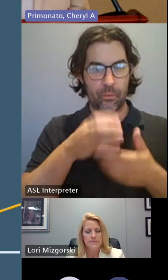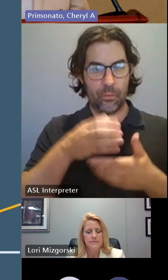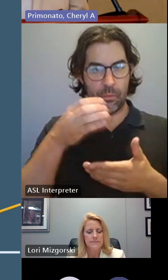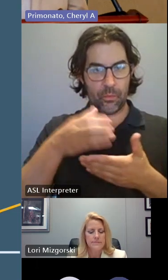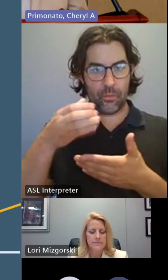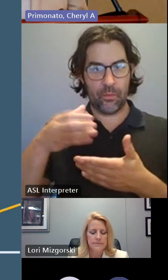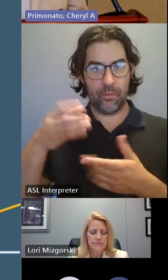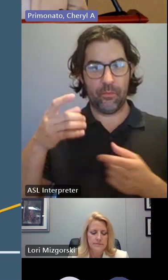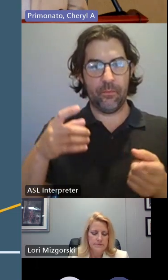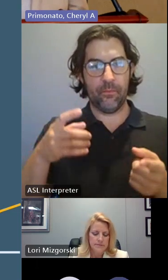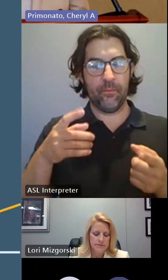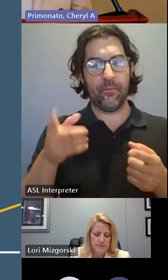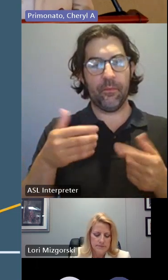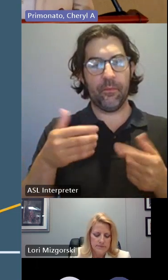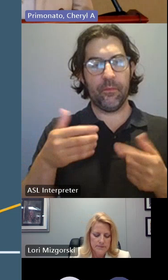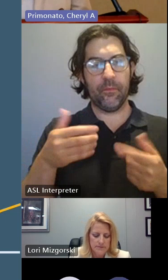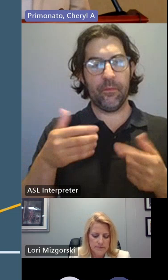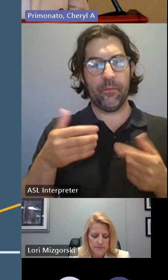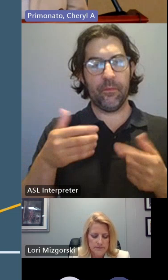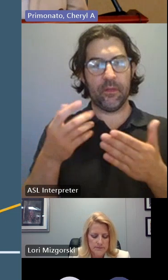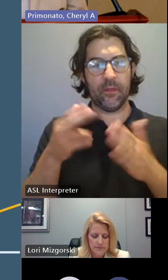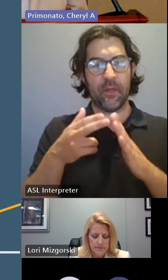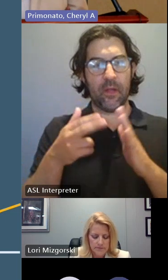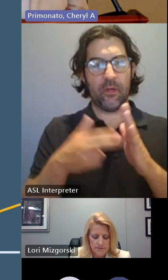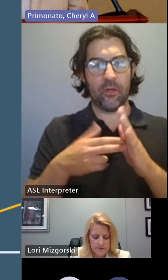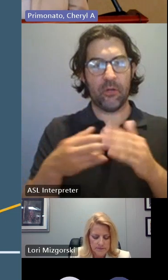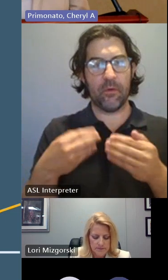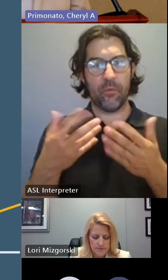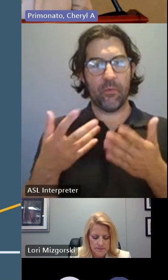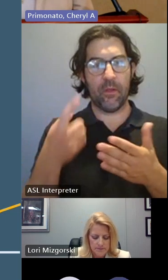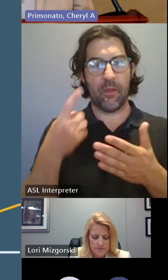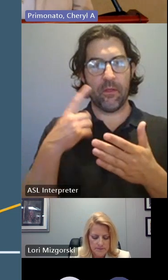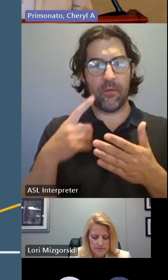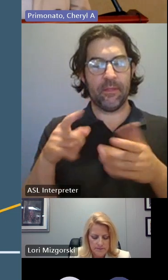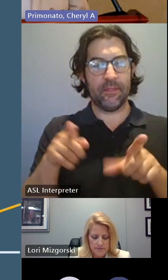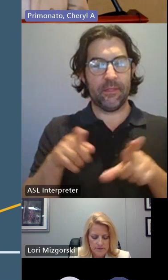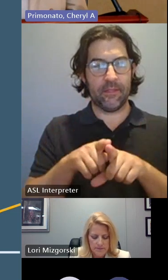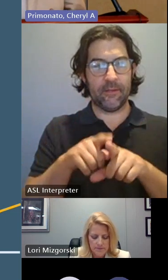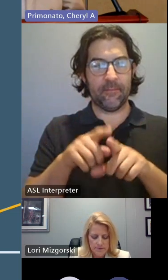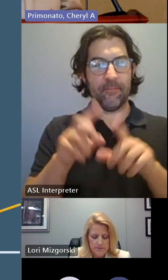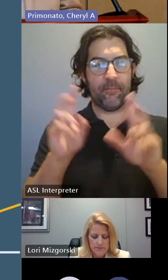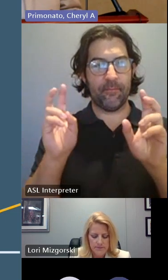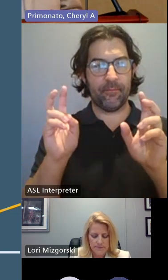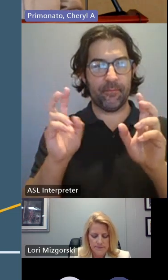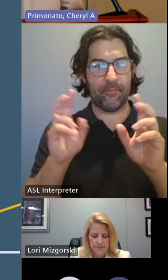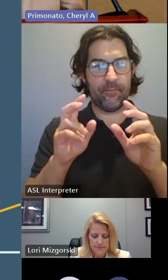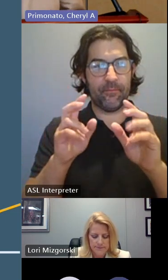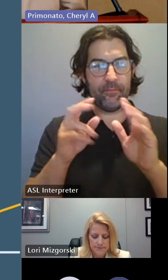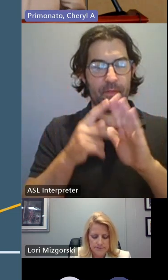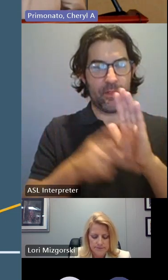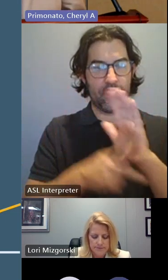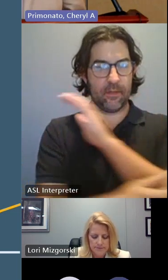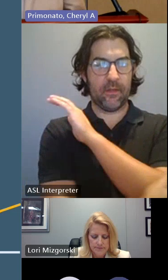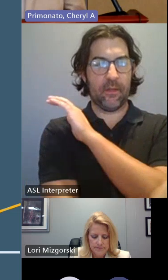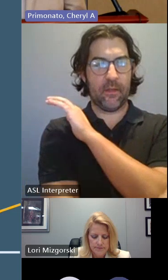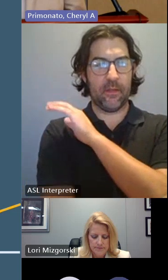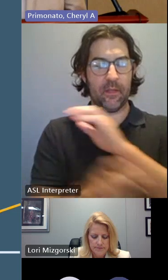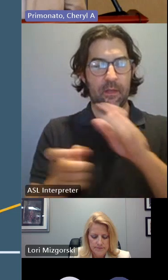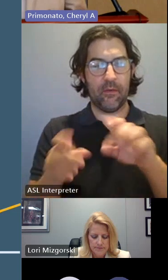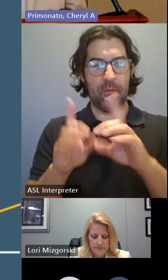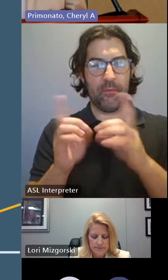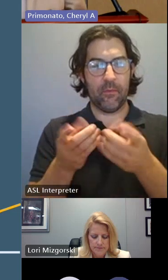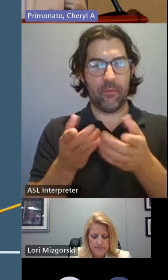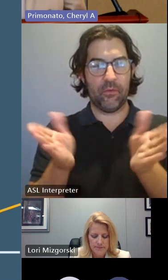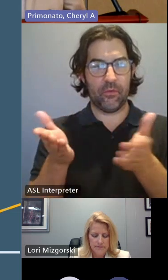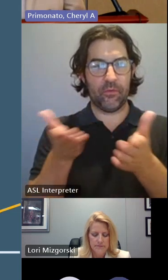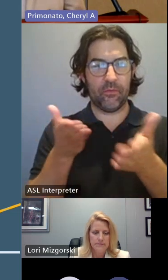is procurement's recommendation that a contract be awarded under the same terms and conditions of the Pennsylvania Department of General Services